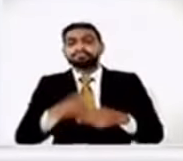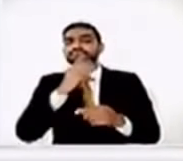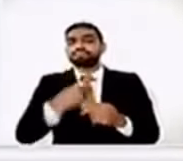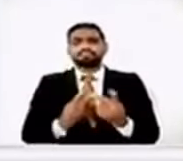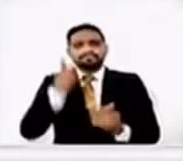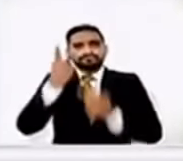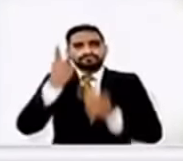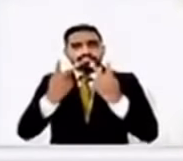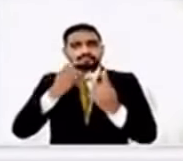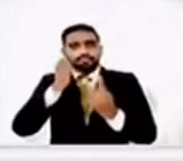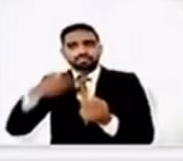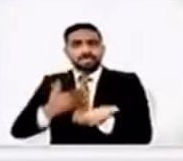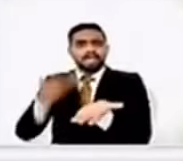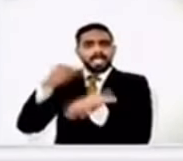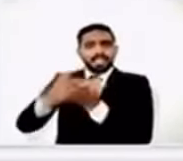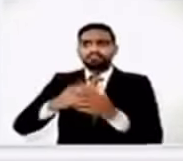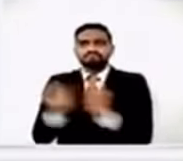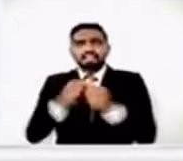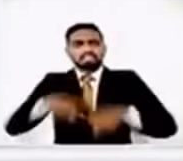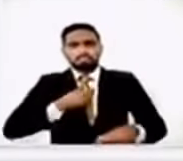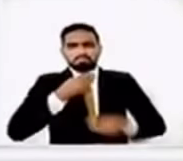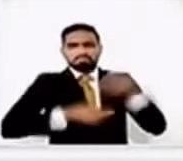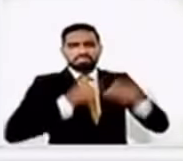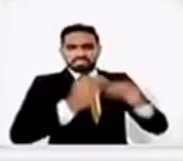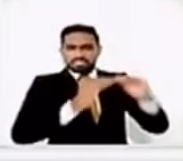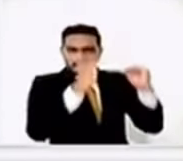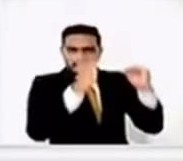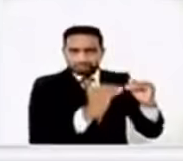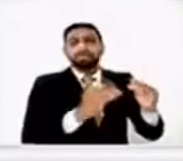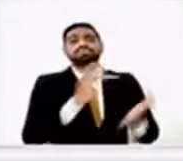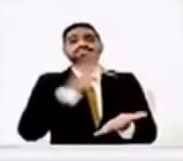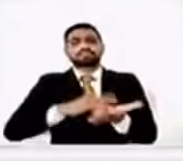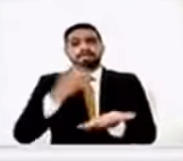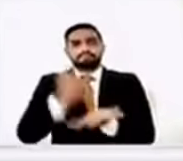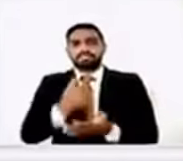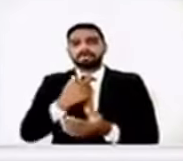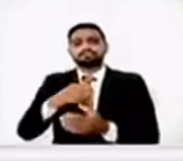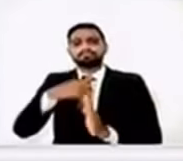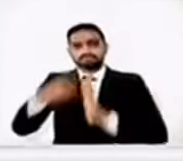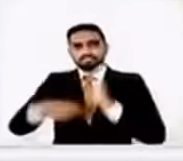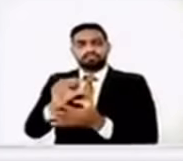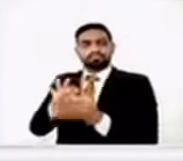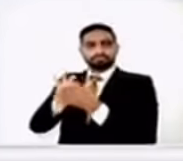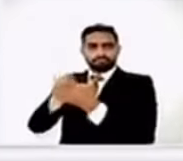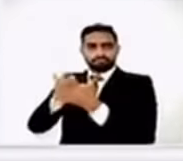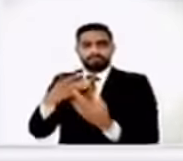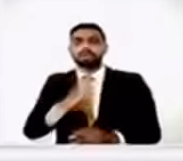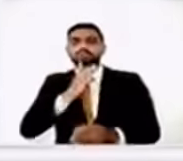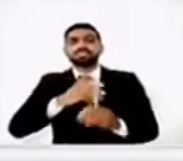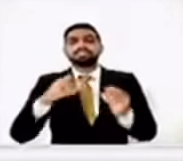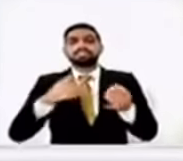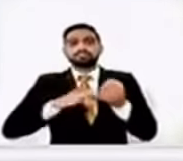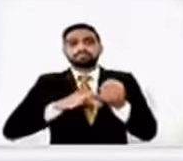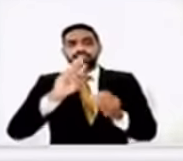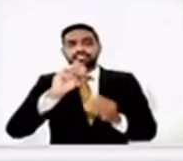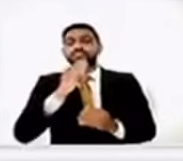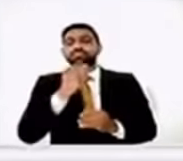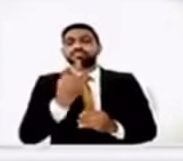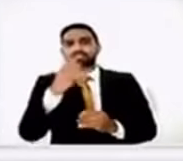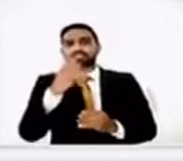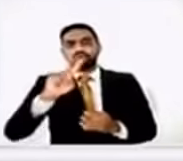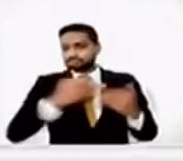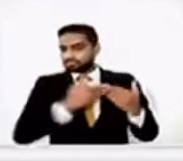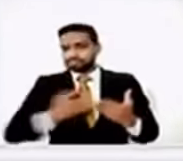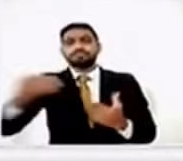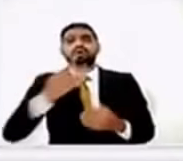refinancing facilities of the Central Bank of Sri Lanka until the 30th of September 2021. Steps to be